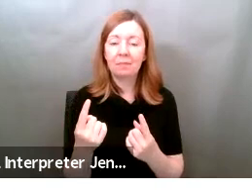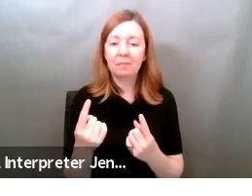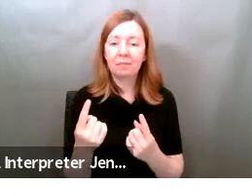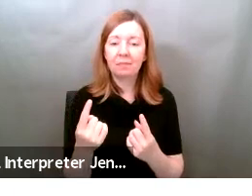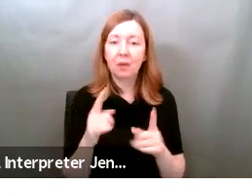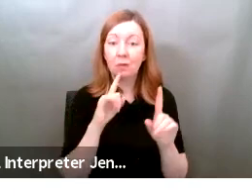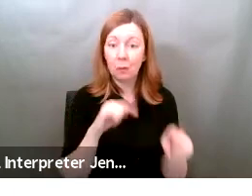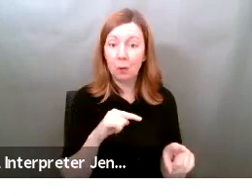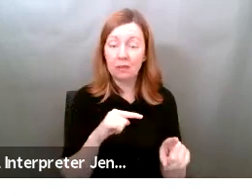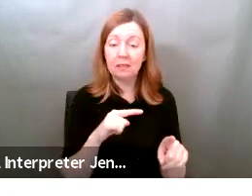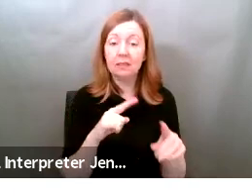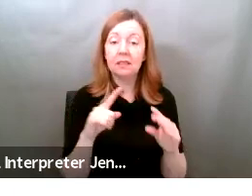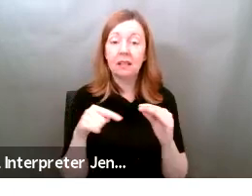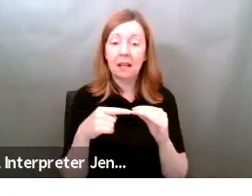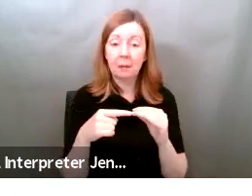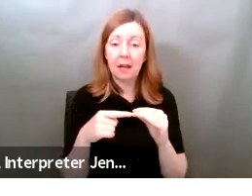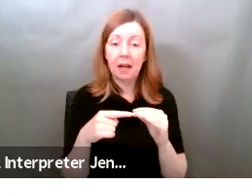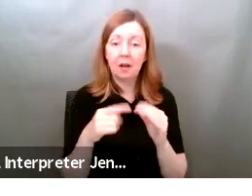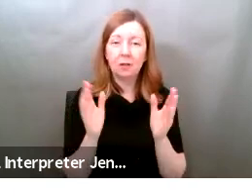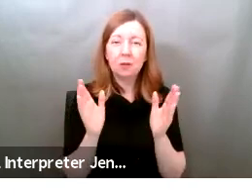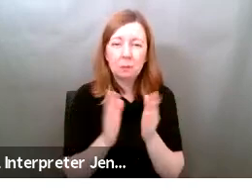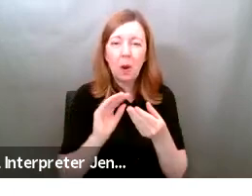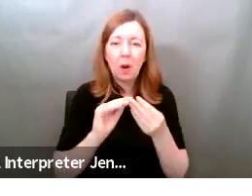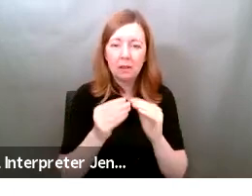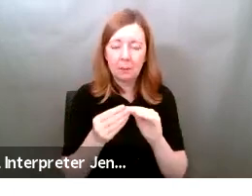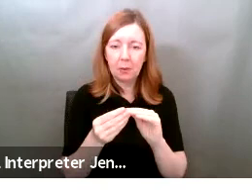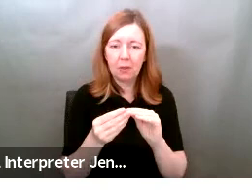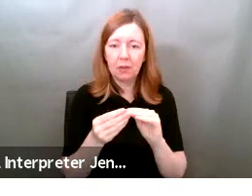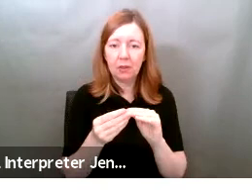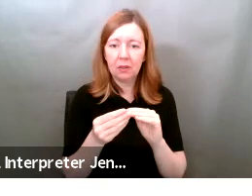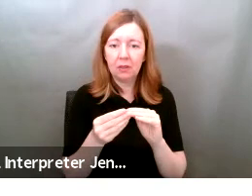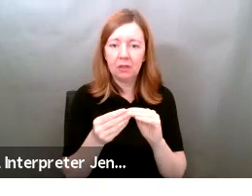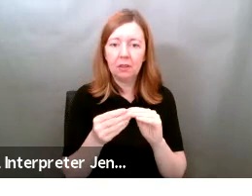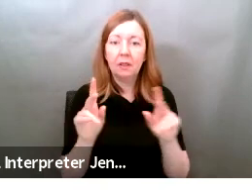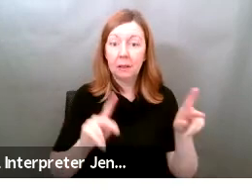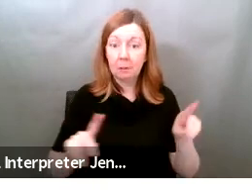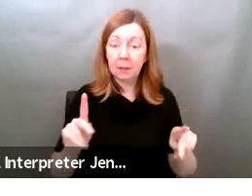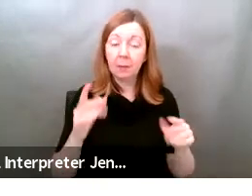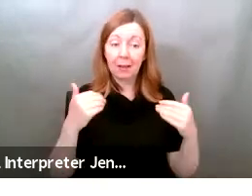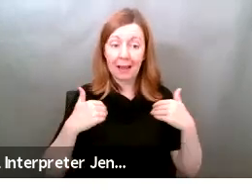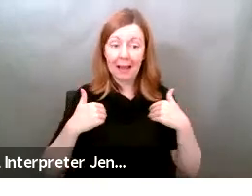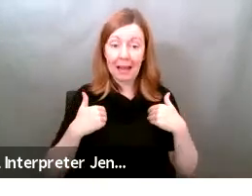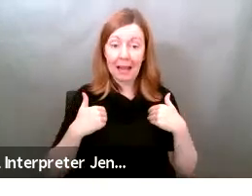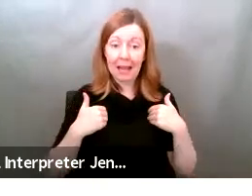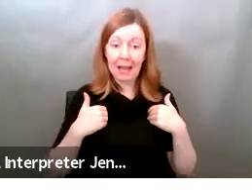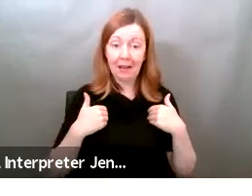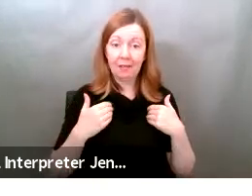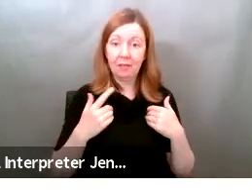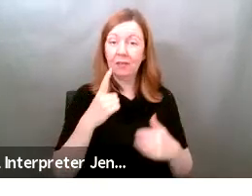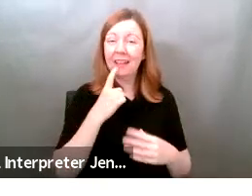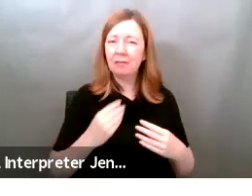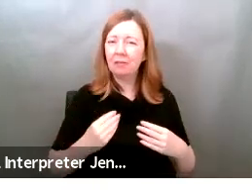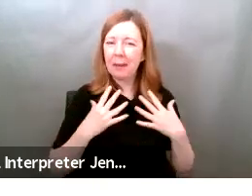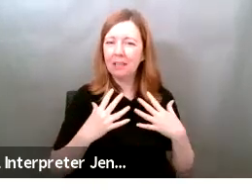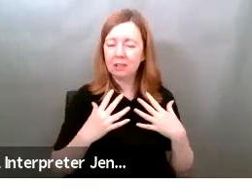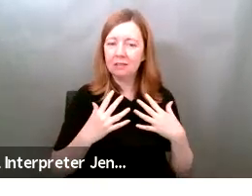a report of a very small number of people having inflammation